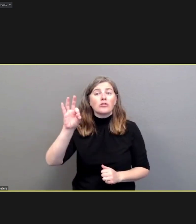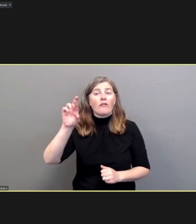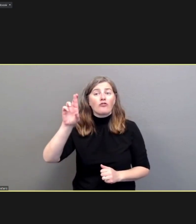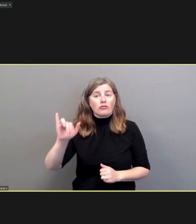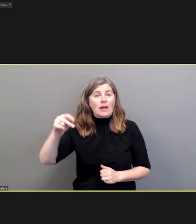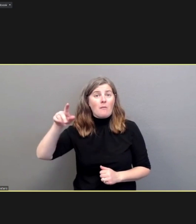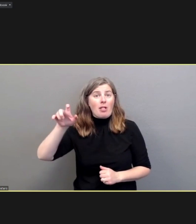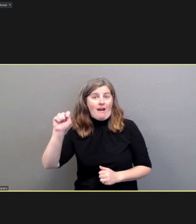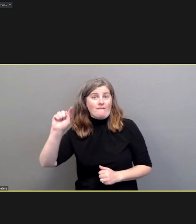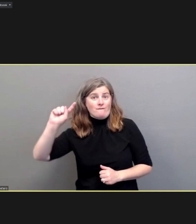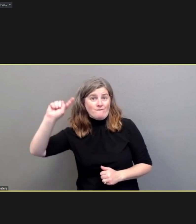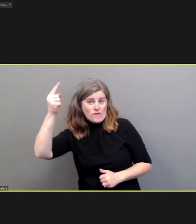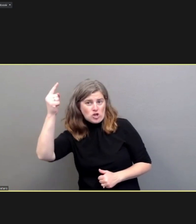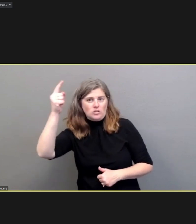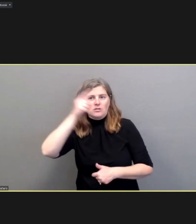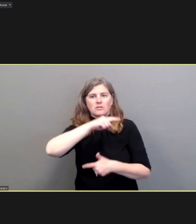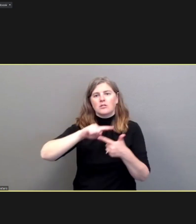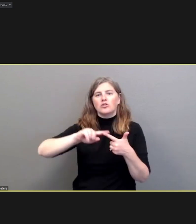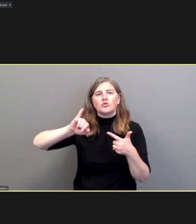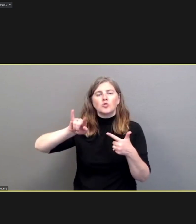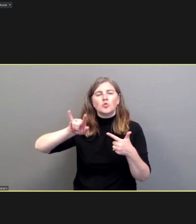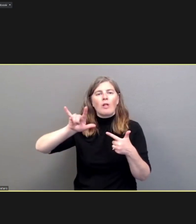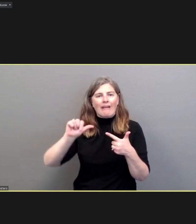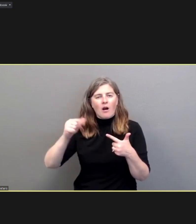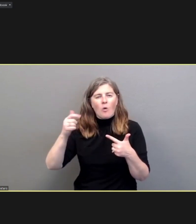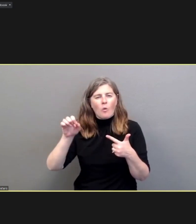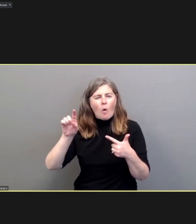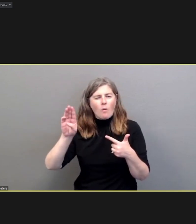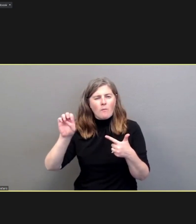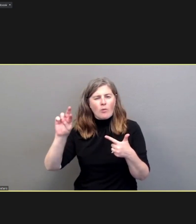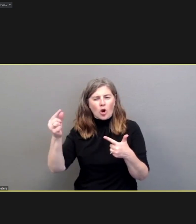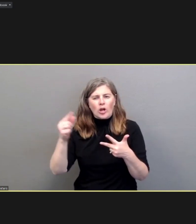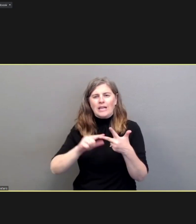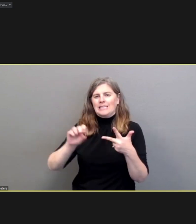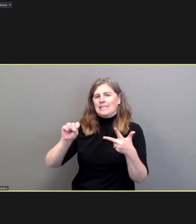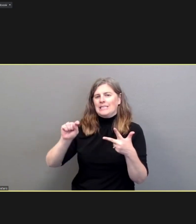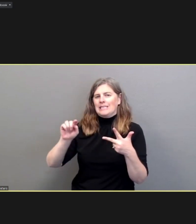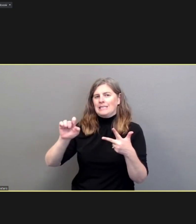Julia Goldberg, and then Stella Sun. Jeffrey, you are unmuted. Please ask.